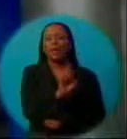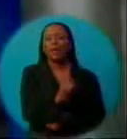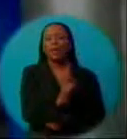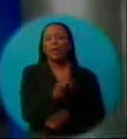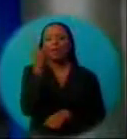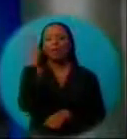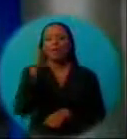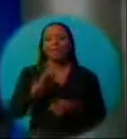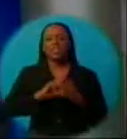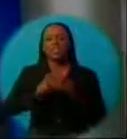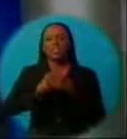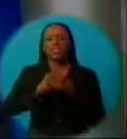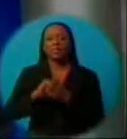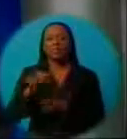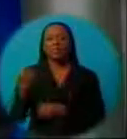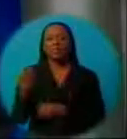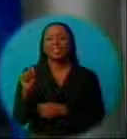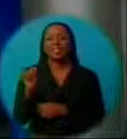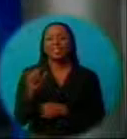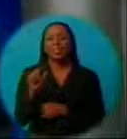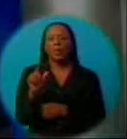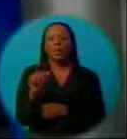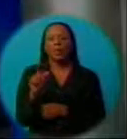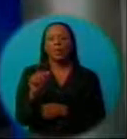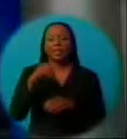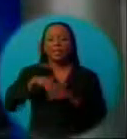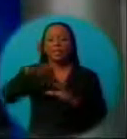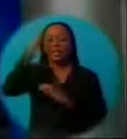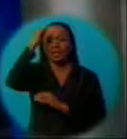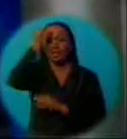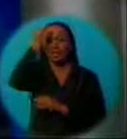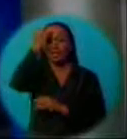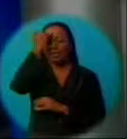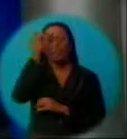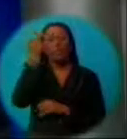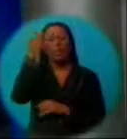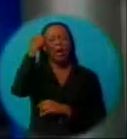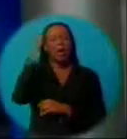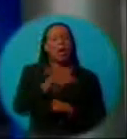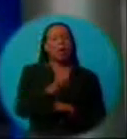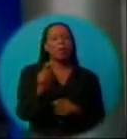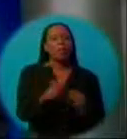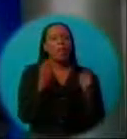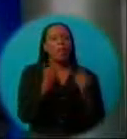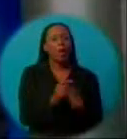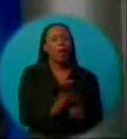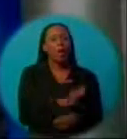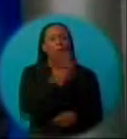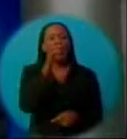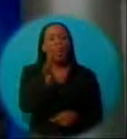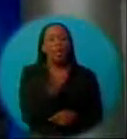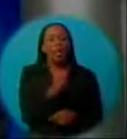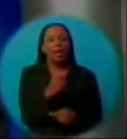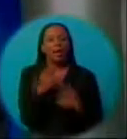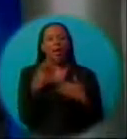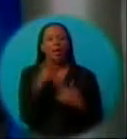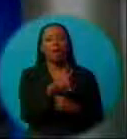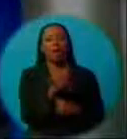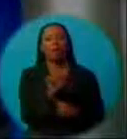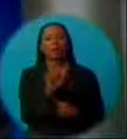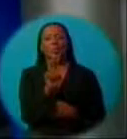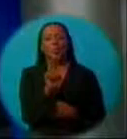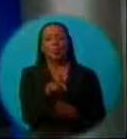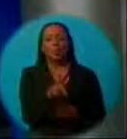T20 today in India. The Blues seemingly had the game in the bag after a world-win 68-ball 123